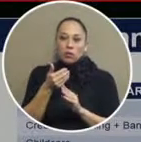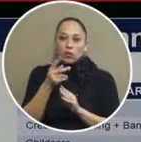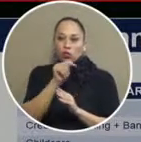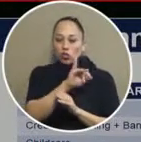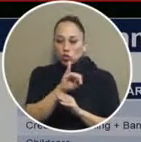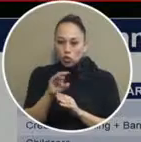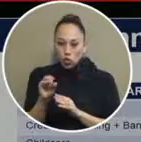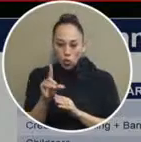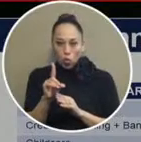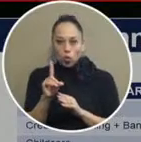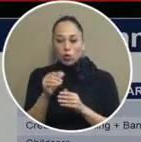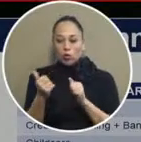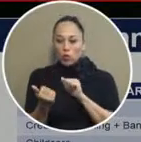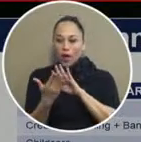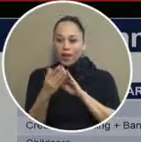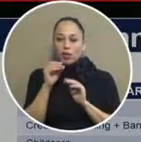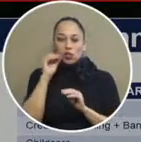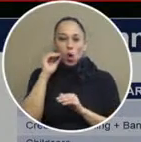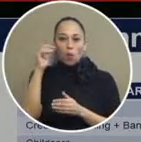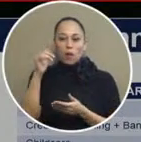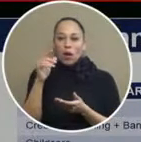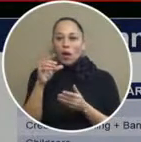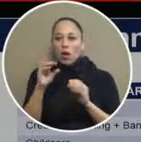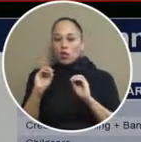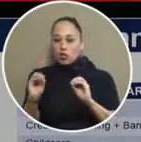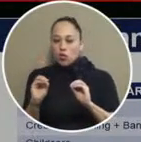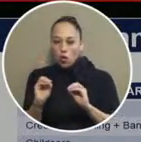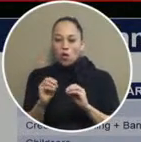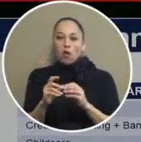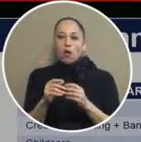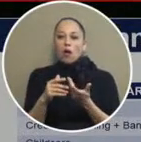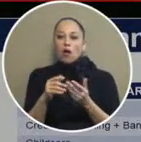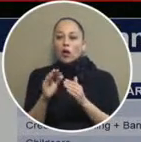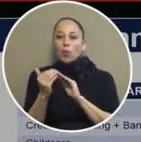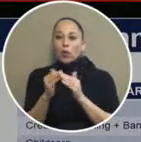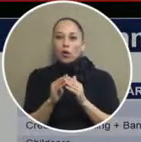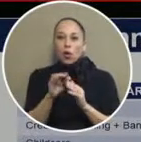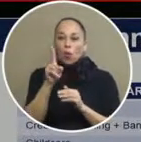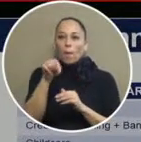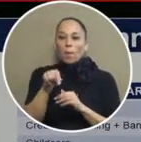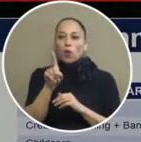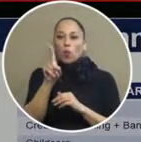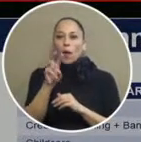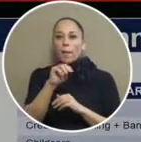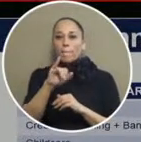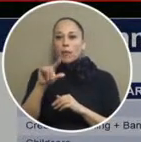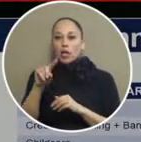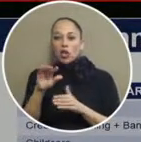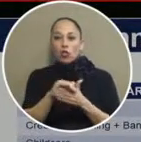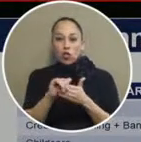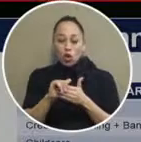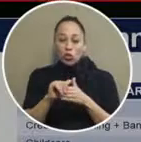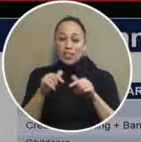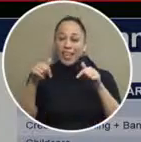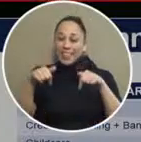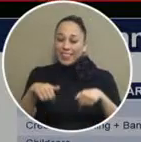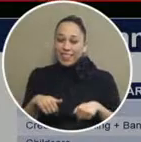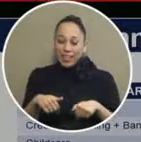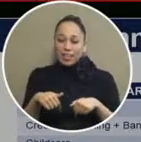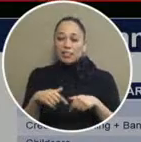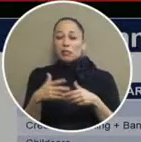tool to address homelessness in our community, just over $1 million, $1.1 million. This